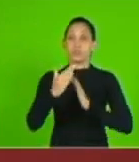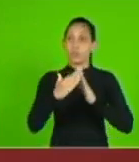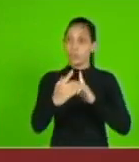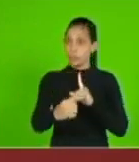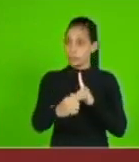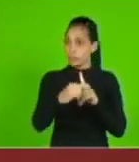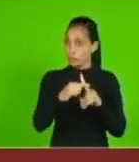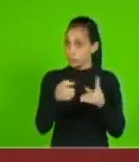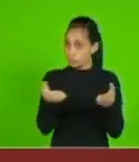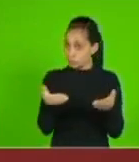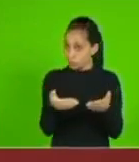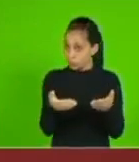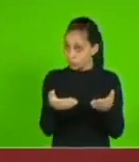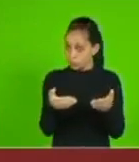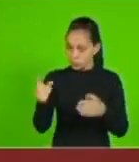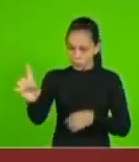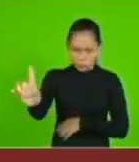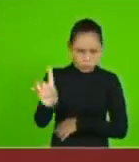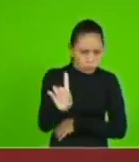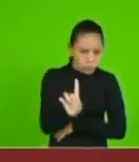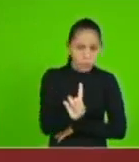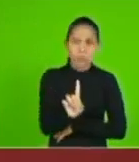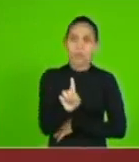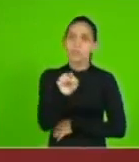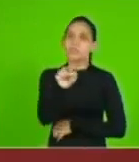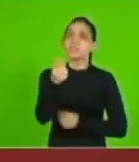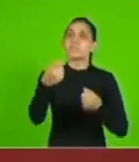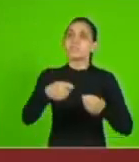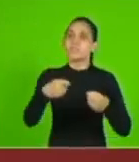church tonight, you need to look to the Lord.